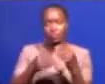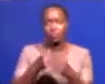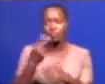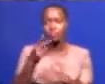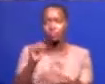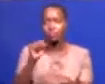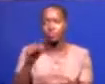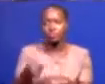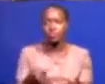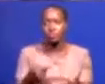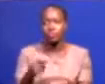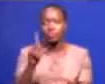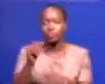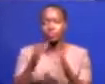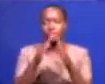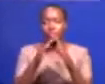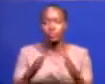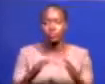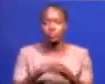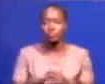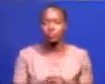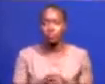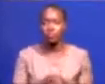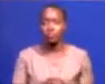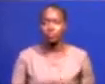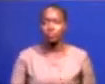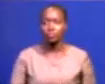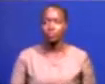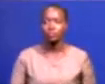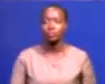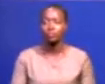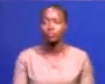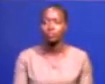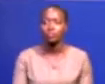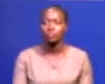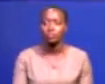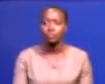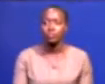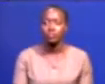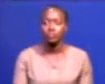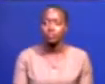250,000 low-priced houses. Benson Druba reporting for Prime Edition.